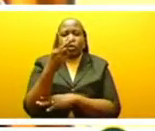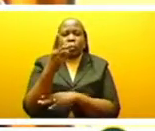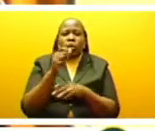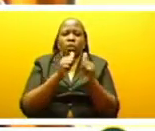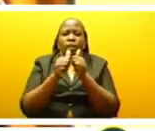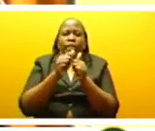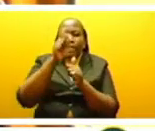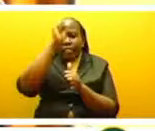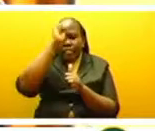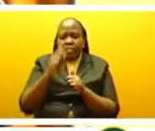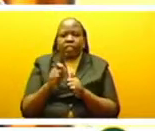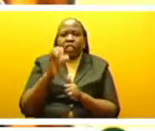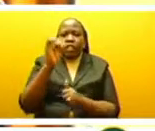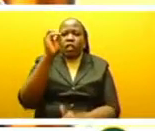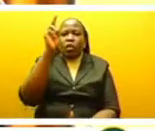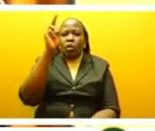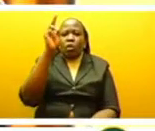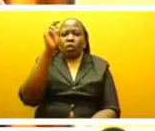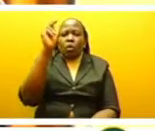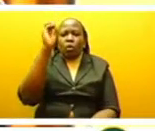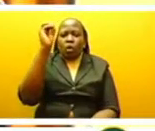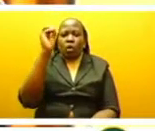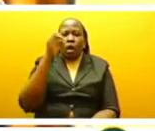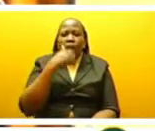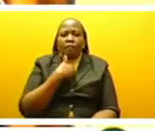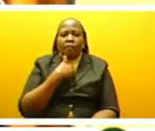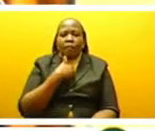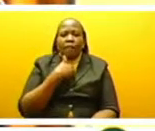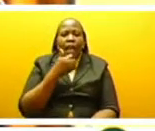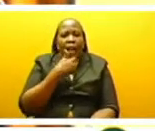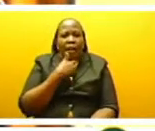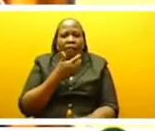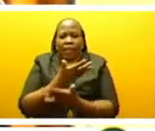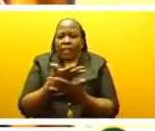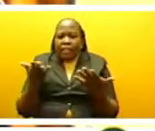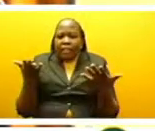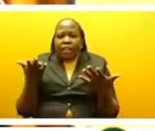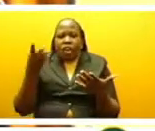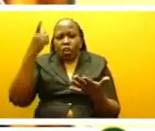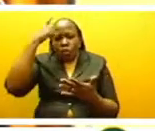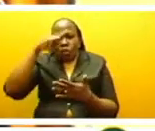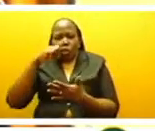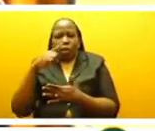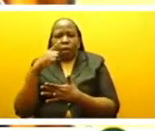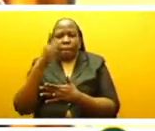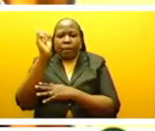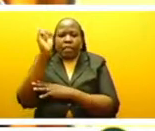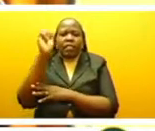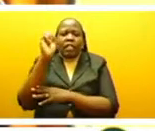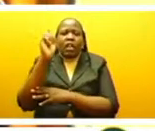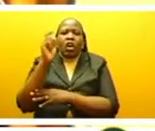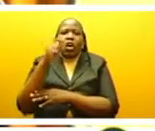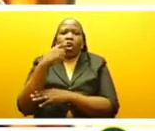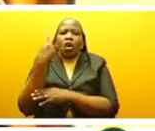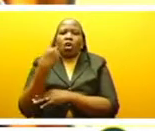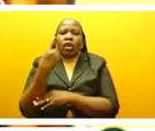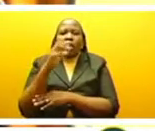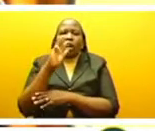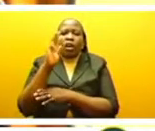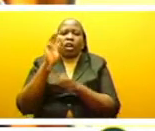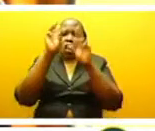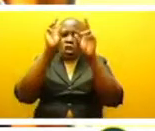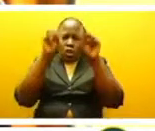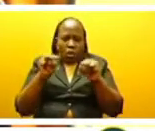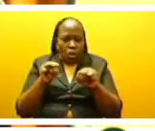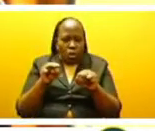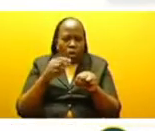is, do you have any instances where voters walked into polling station and voted for presidential only? No, we don't have. The integrity of the ballot